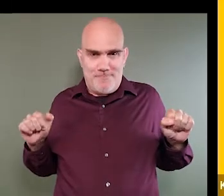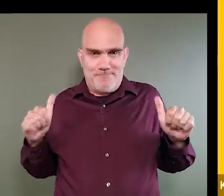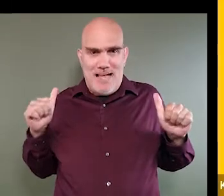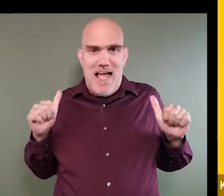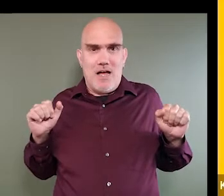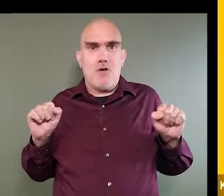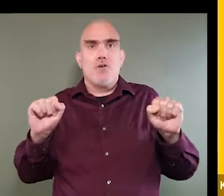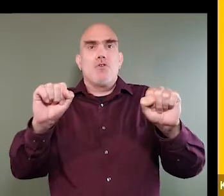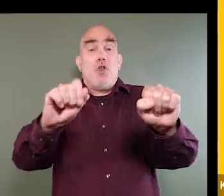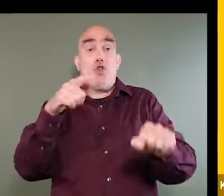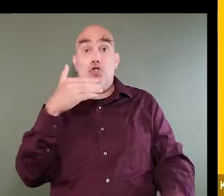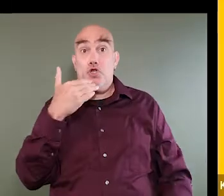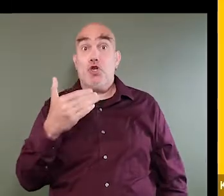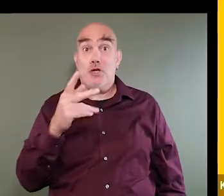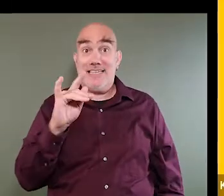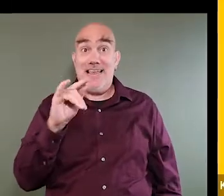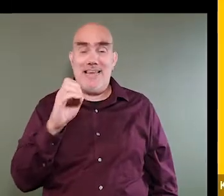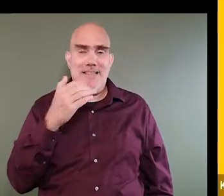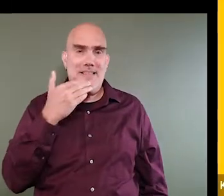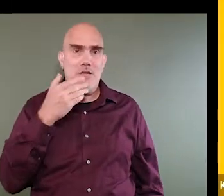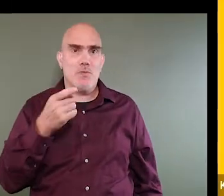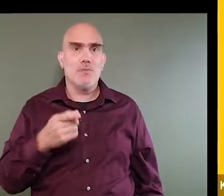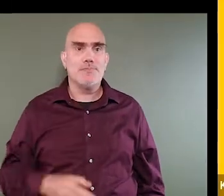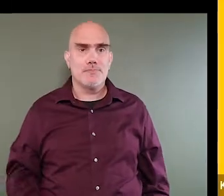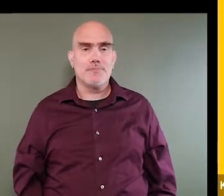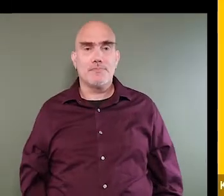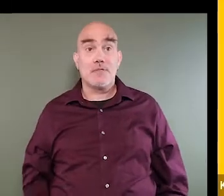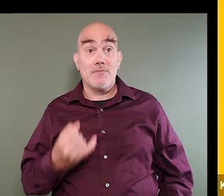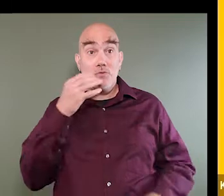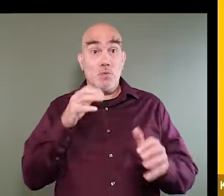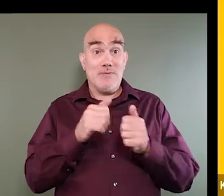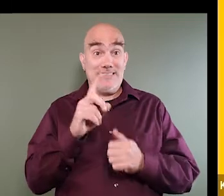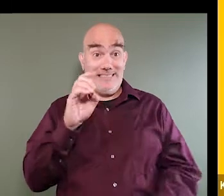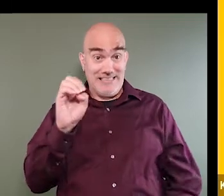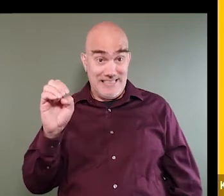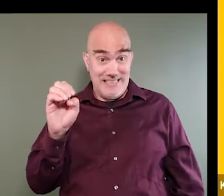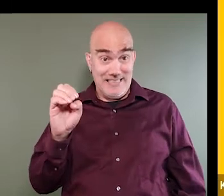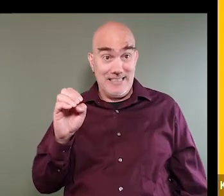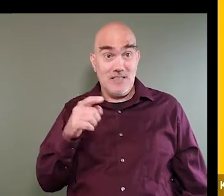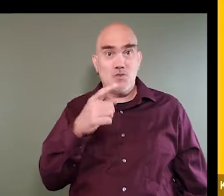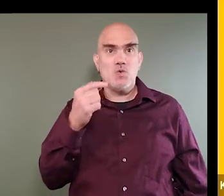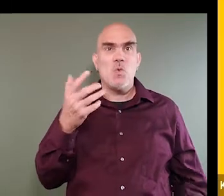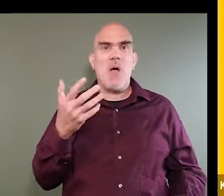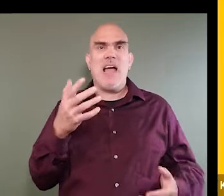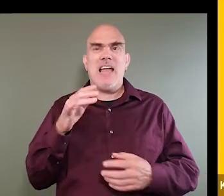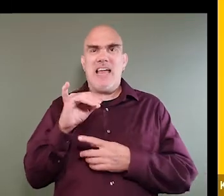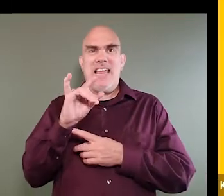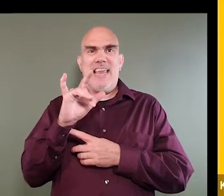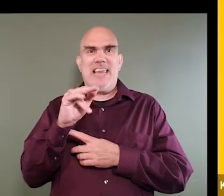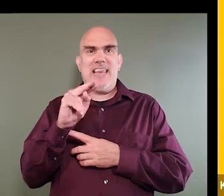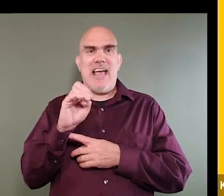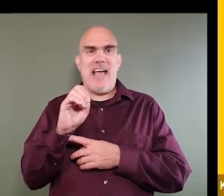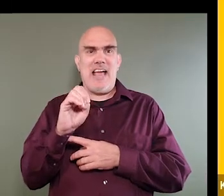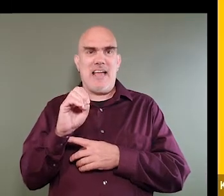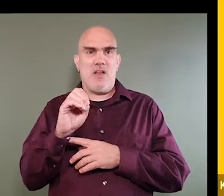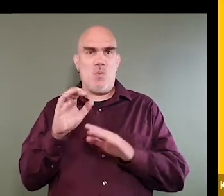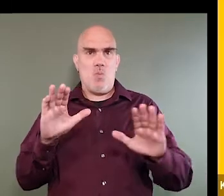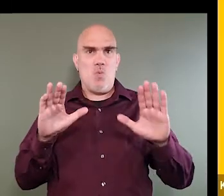it. Looks good, Katie. Thank you. If you're doing it with D, he's going to be going for an incline push-up